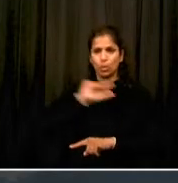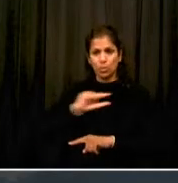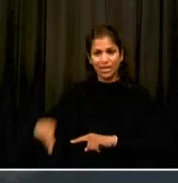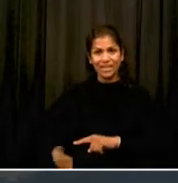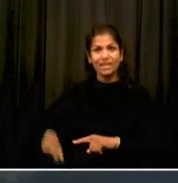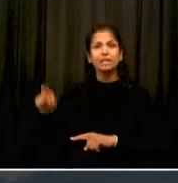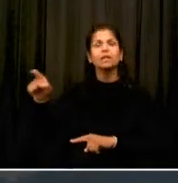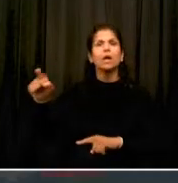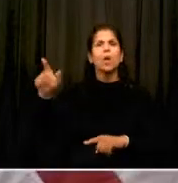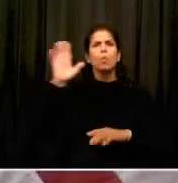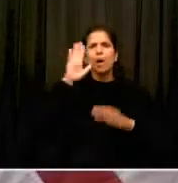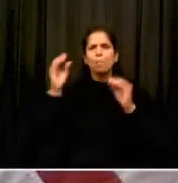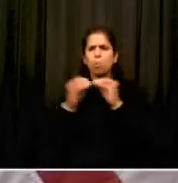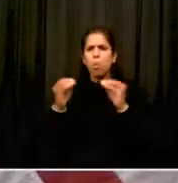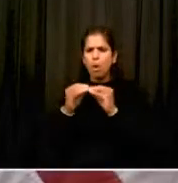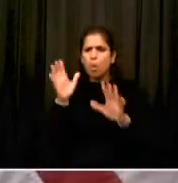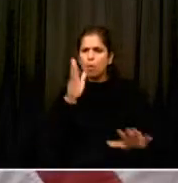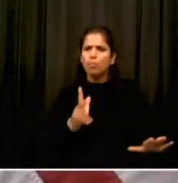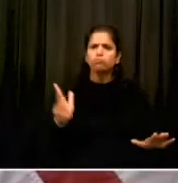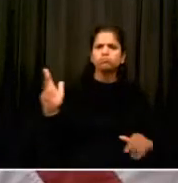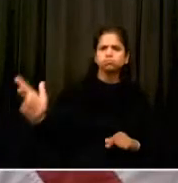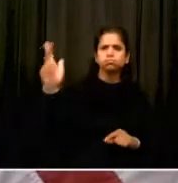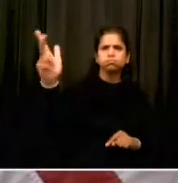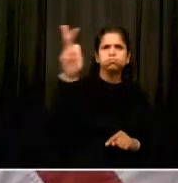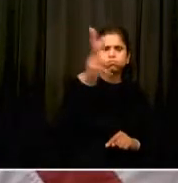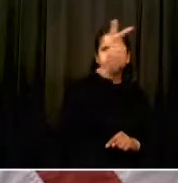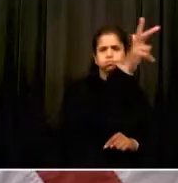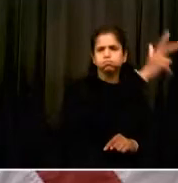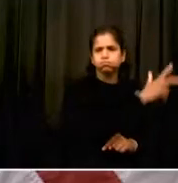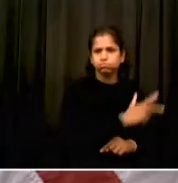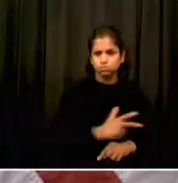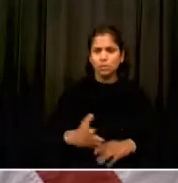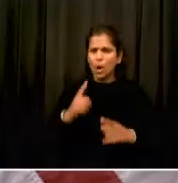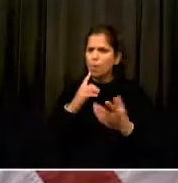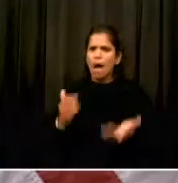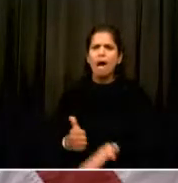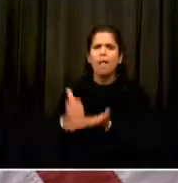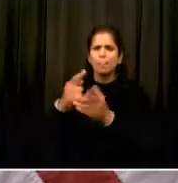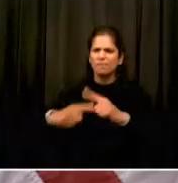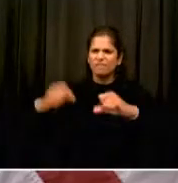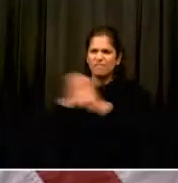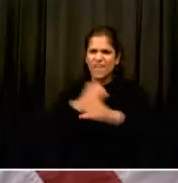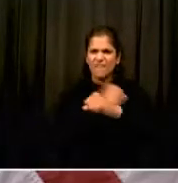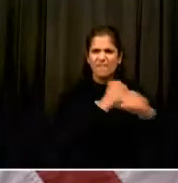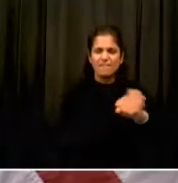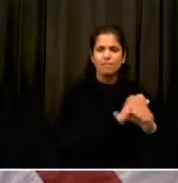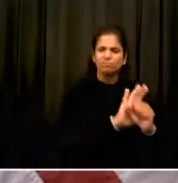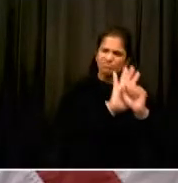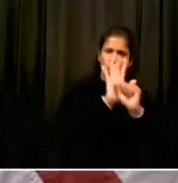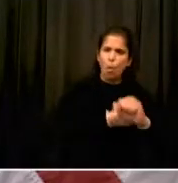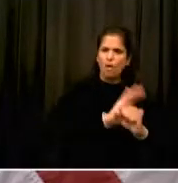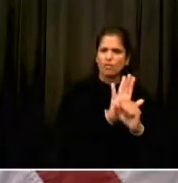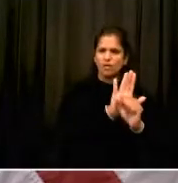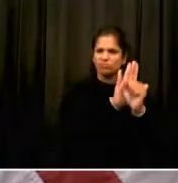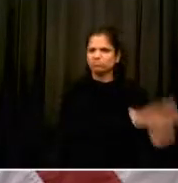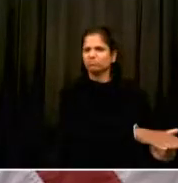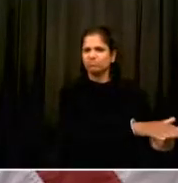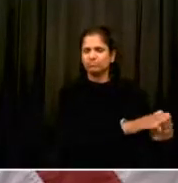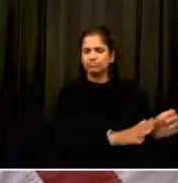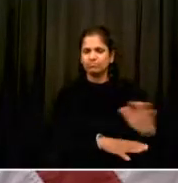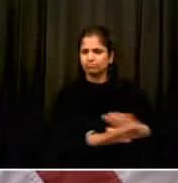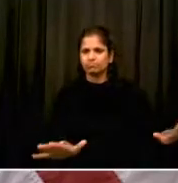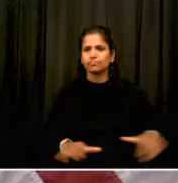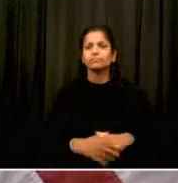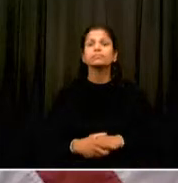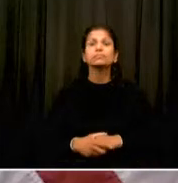together. Thank you. Thank you so much, Ted. Fantastic report, and thank you to all the good people at Test and Trace Corps who are doing this important